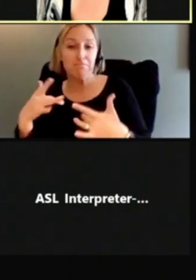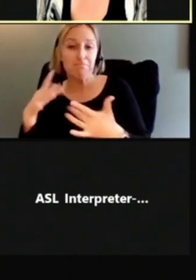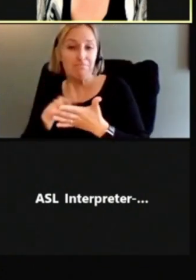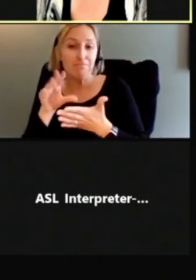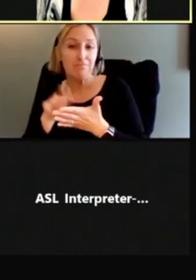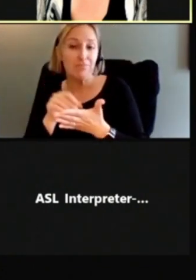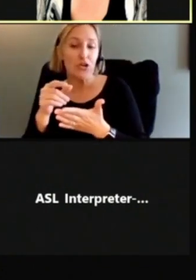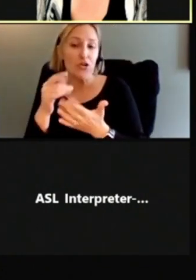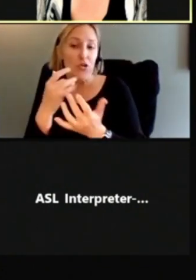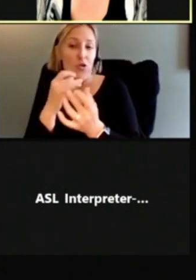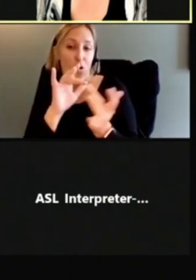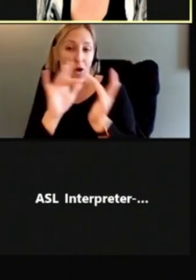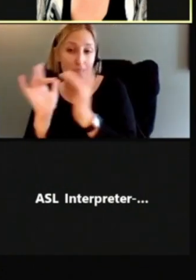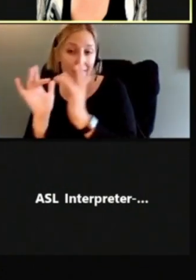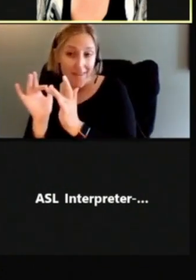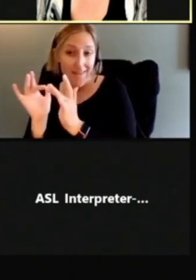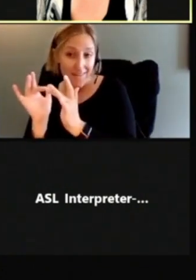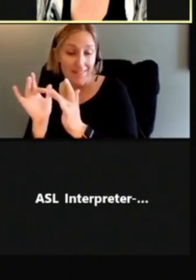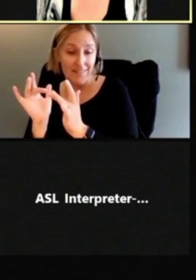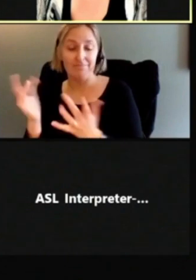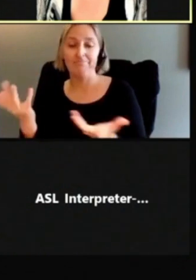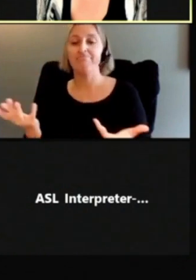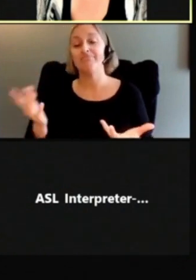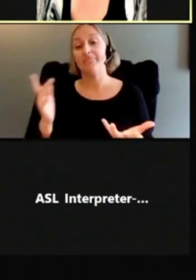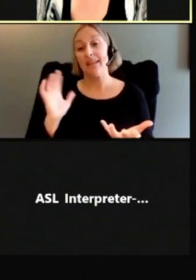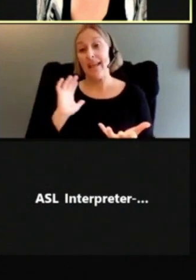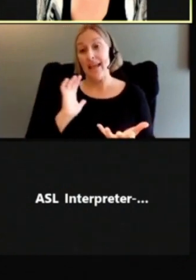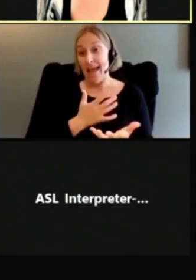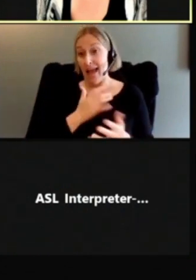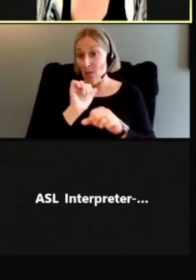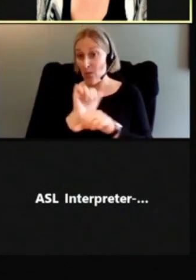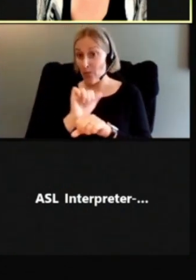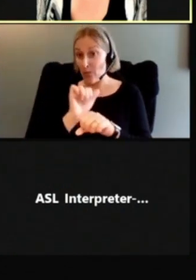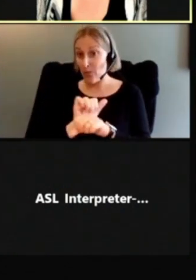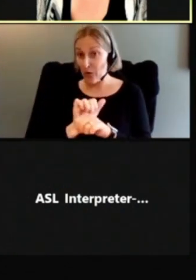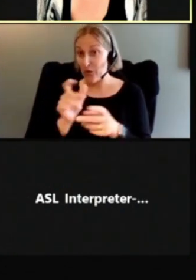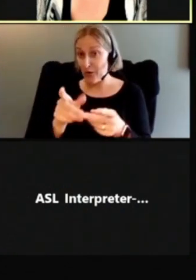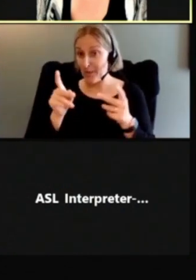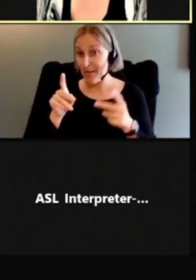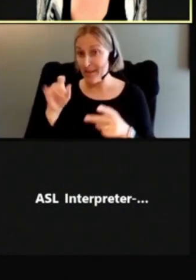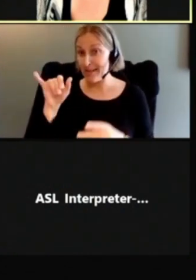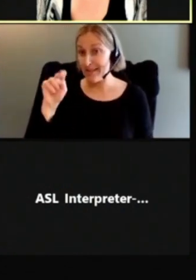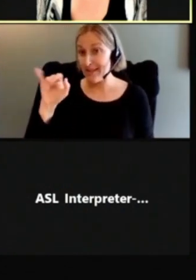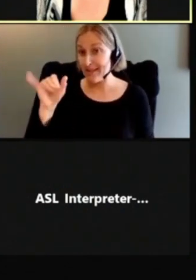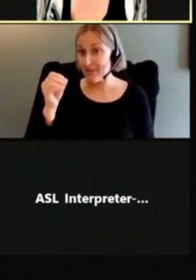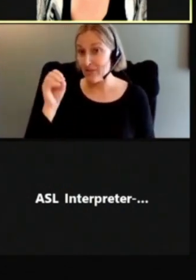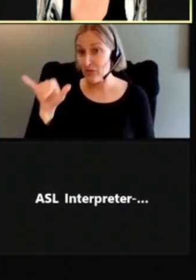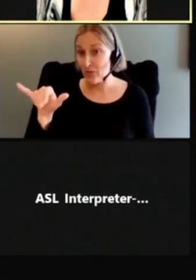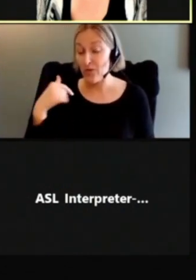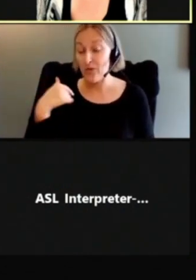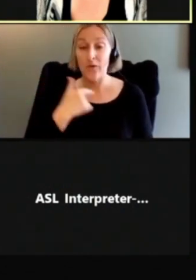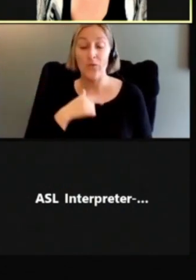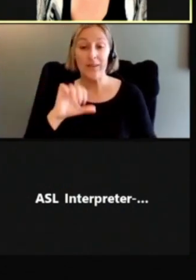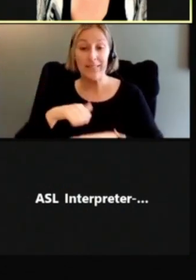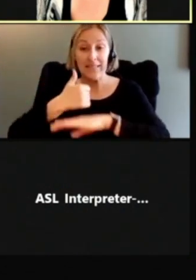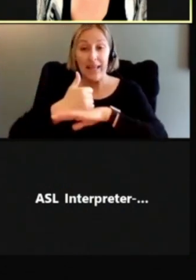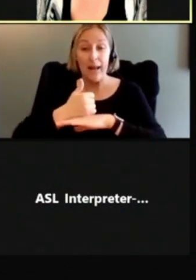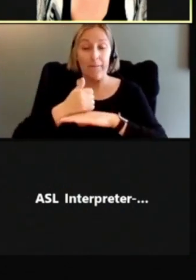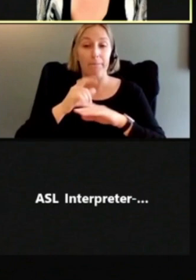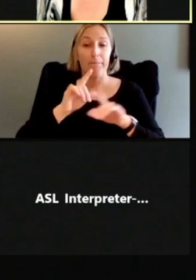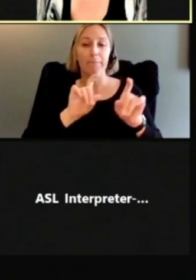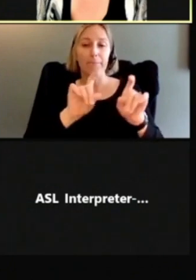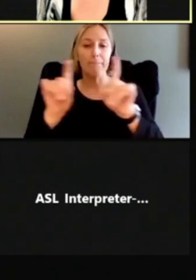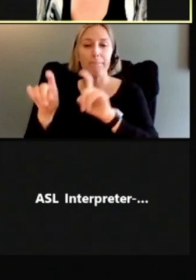I can only speak for how we're doing it at InJoy. We have polls